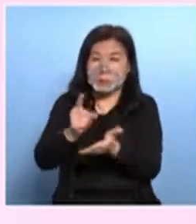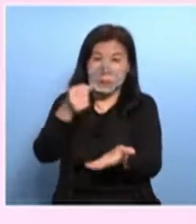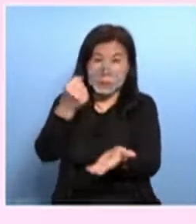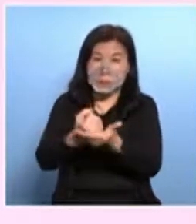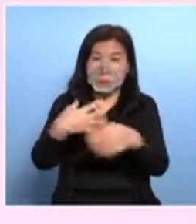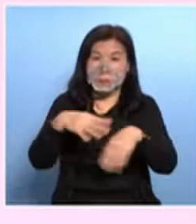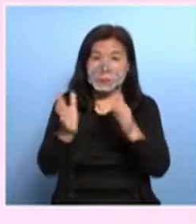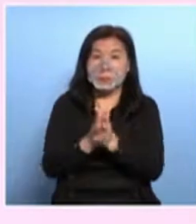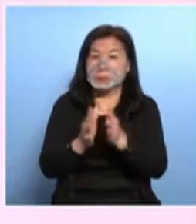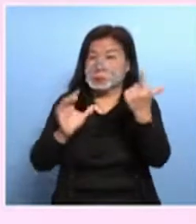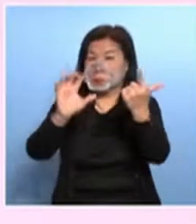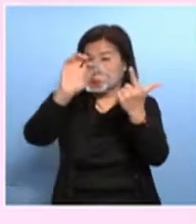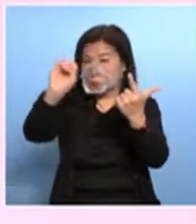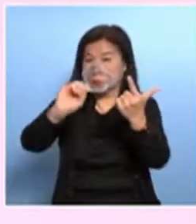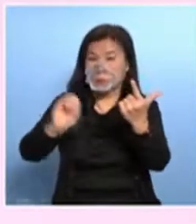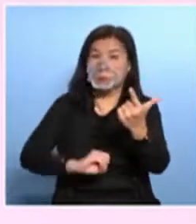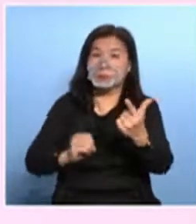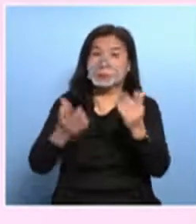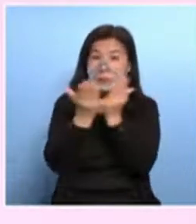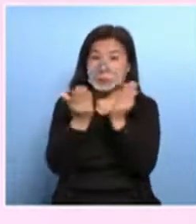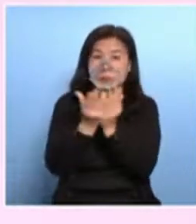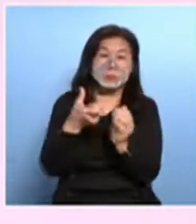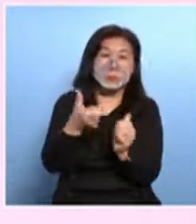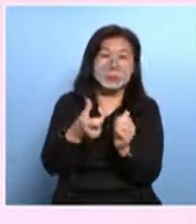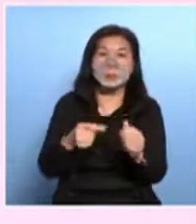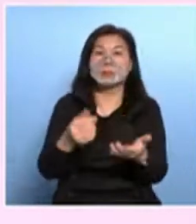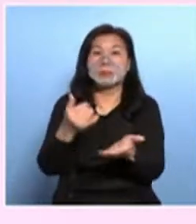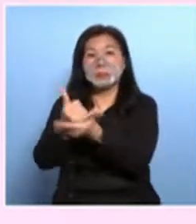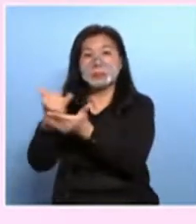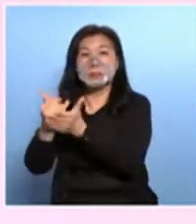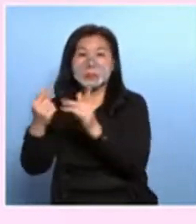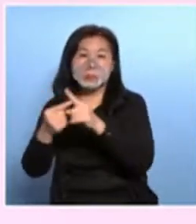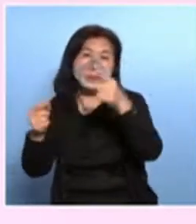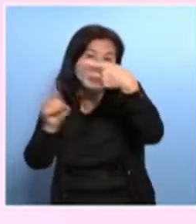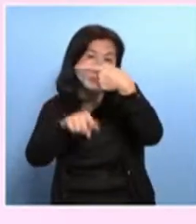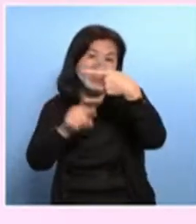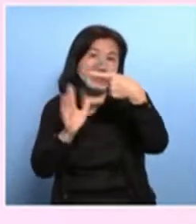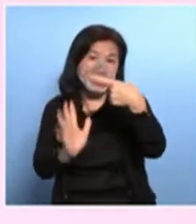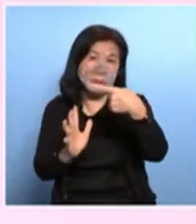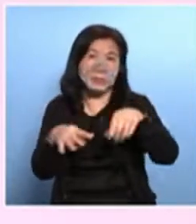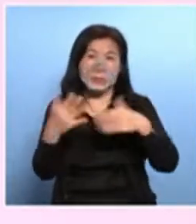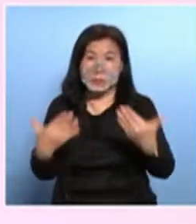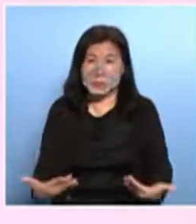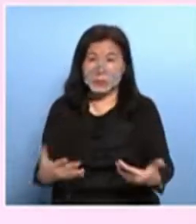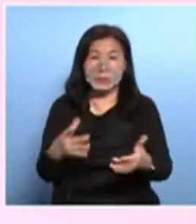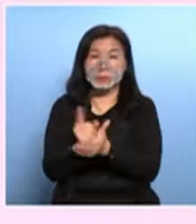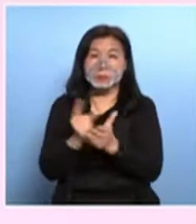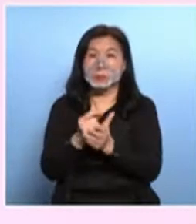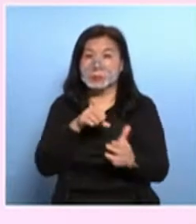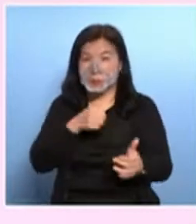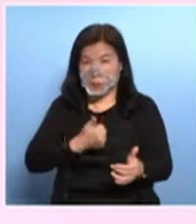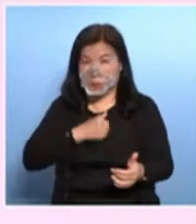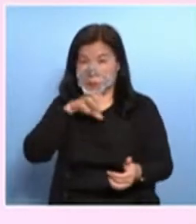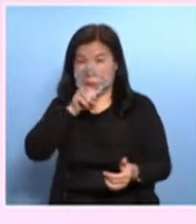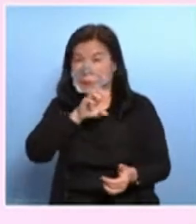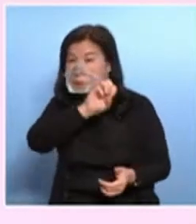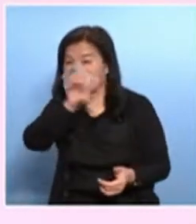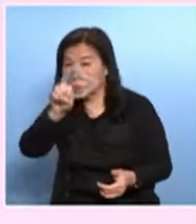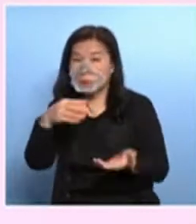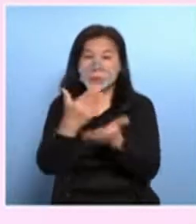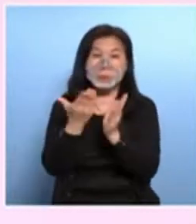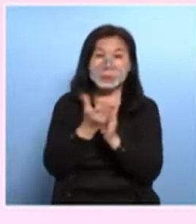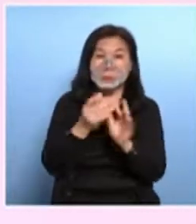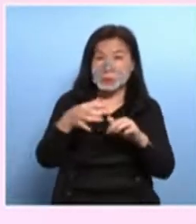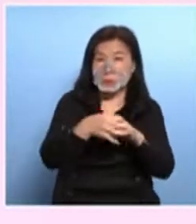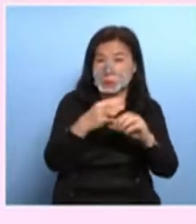receive reimbursement of 80% of the tuition fees, and around 1,500 places will be offered. We will conduct a consultancy